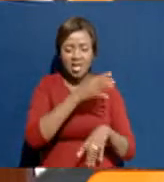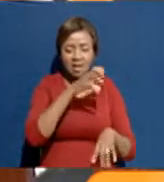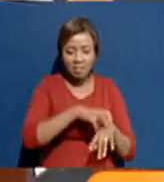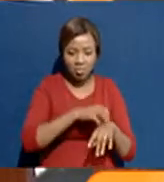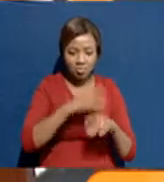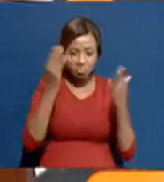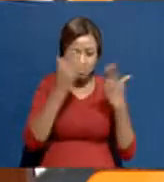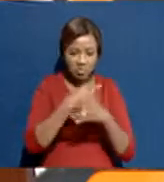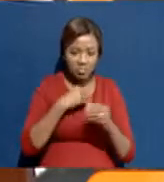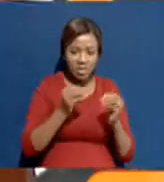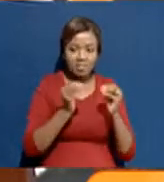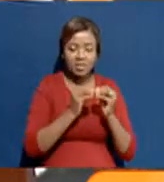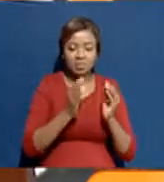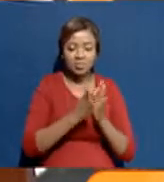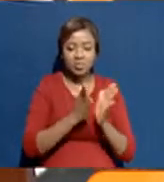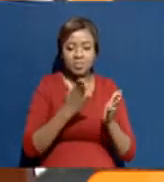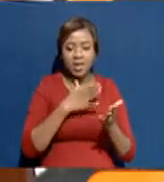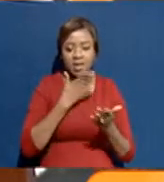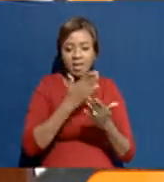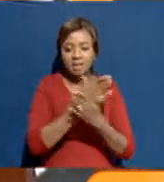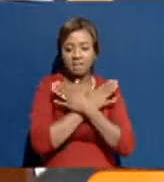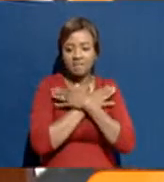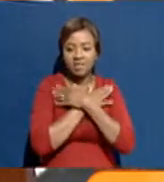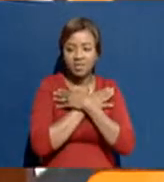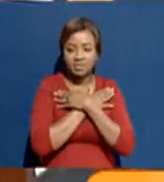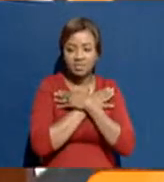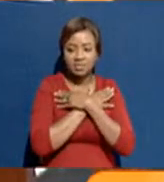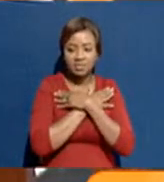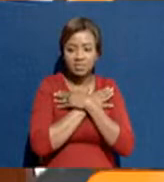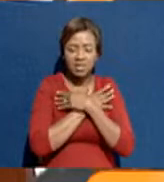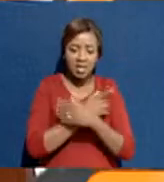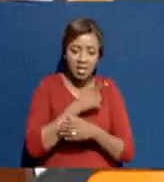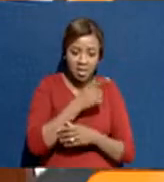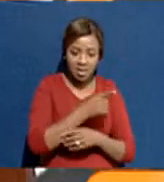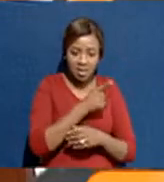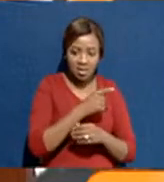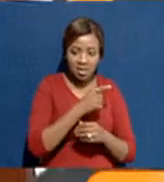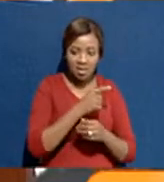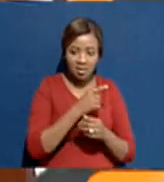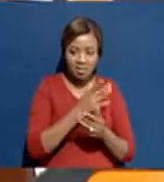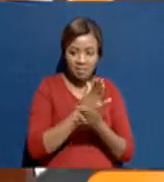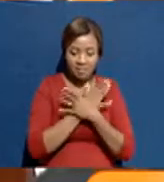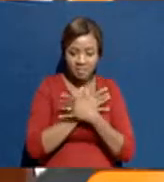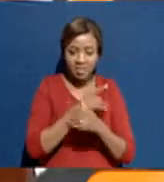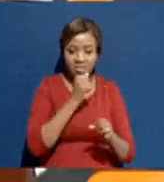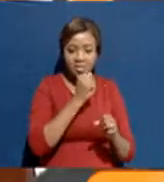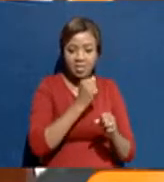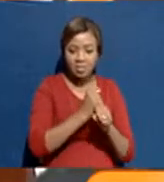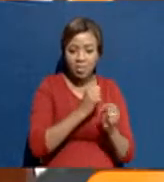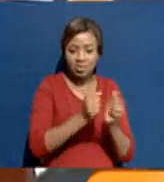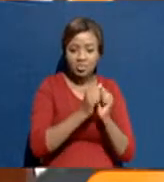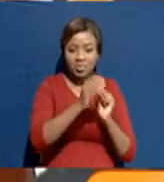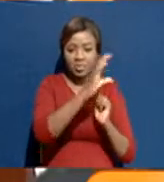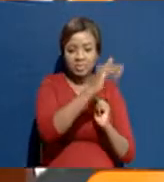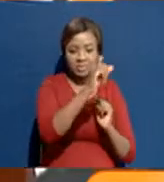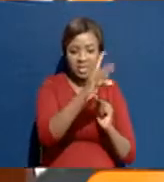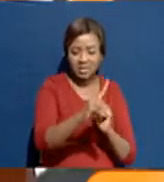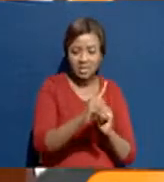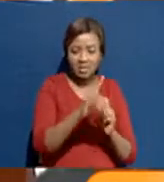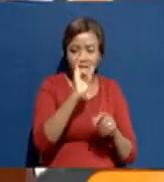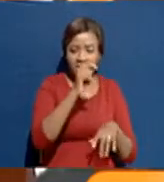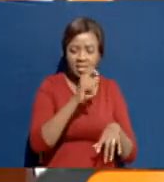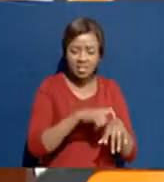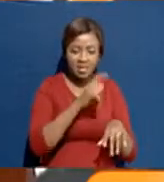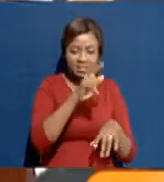night. And they were working with the CID. That time they were working on the Al-Shabaab. They were